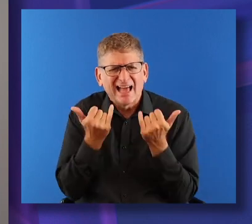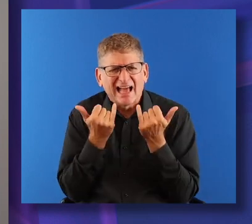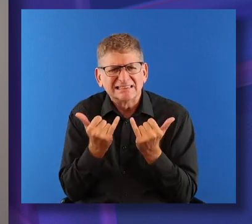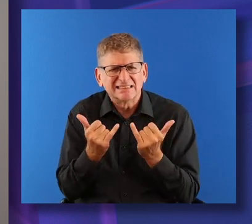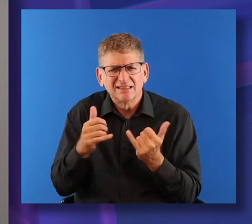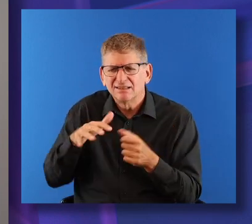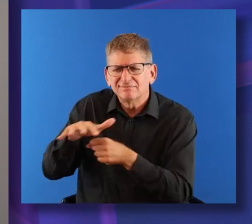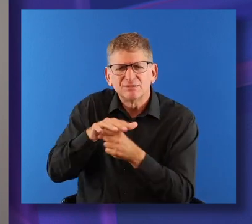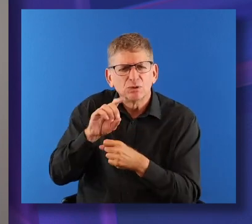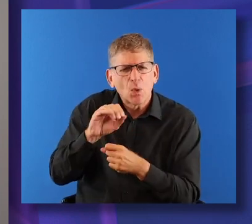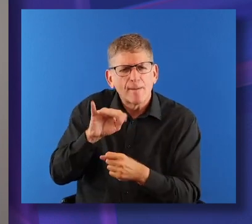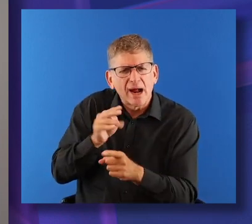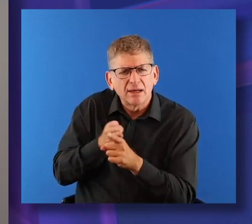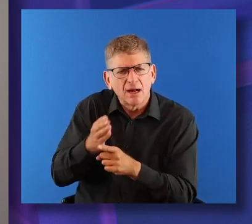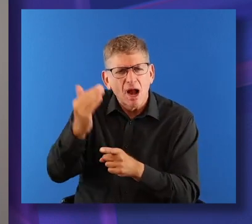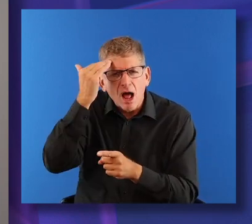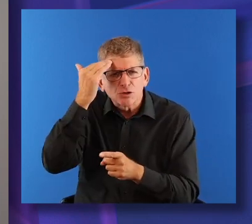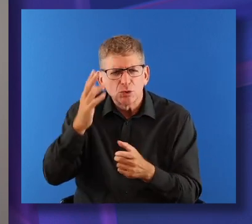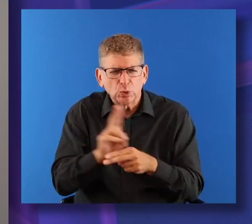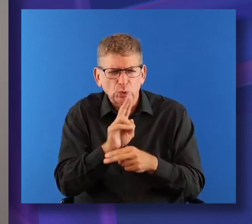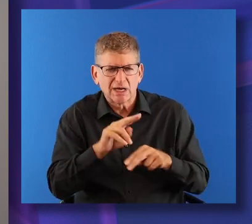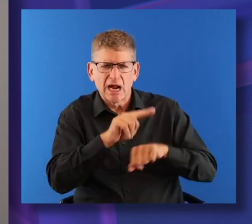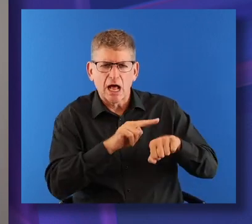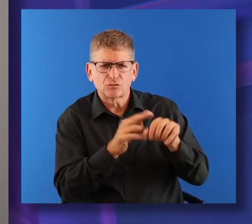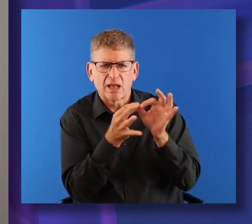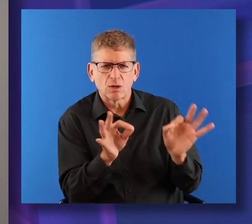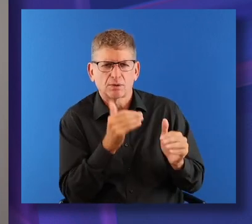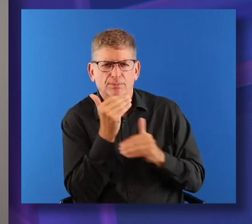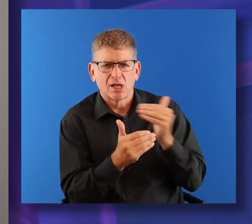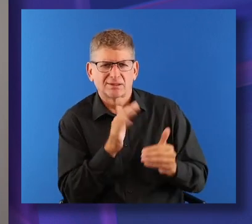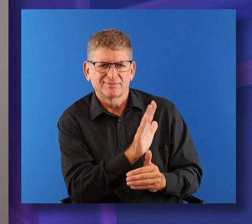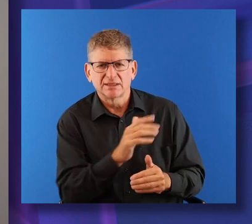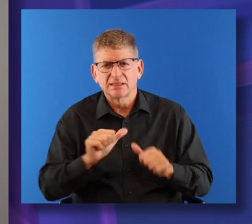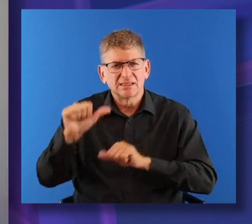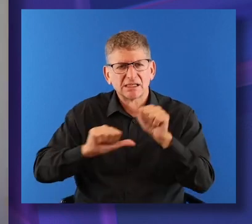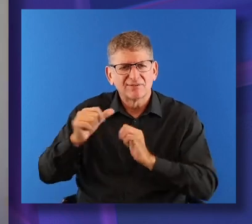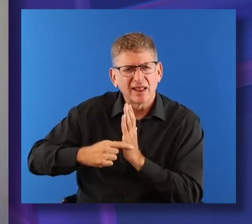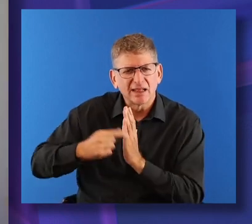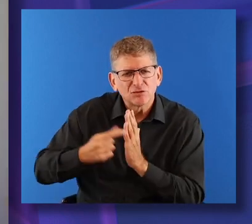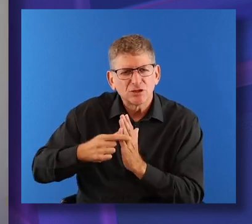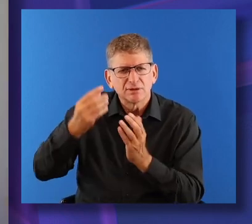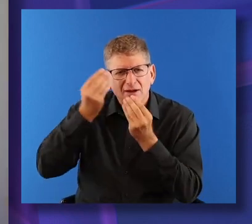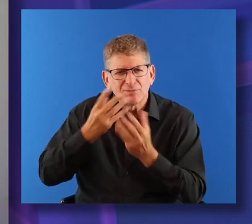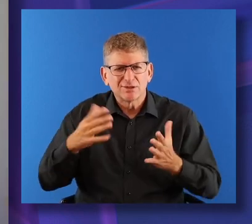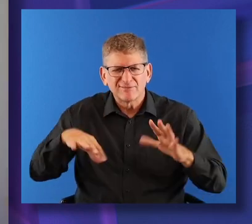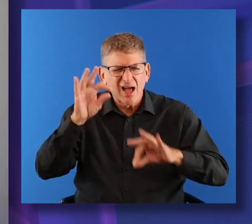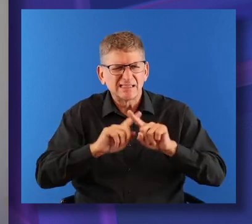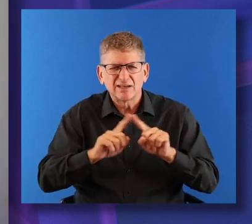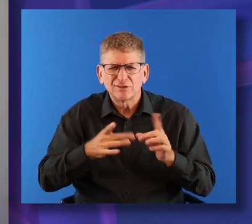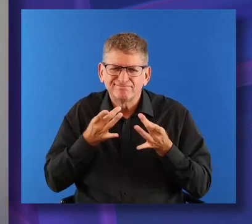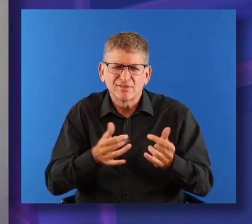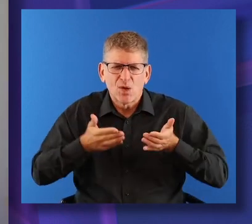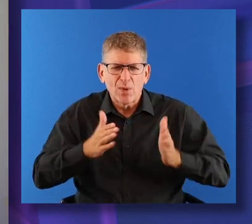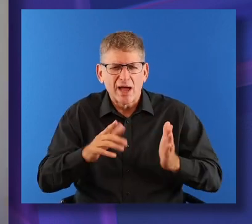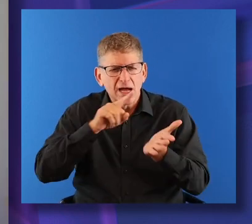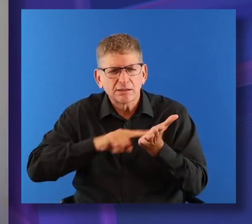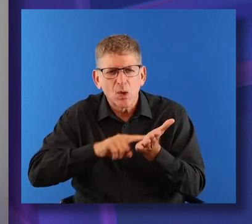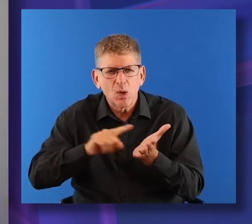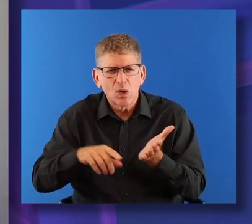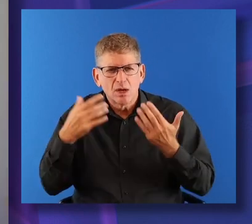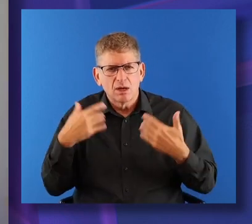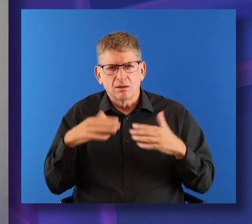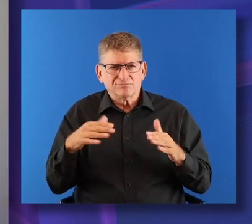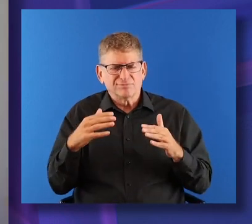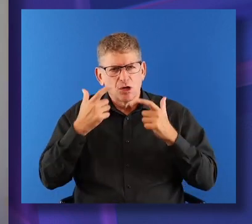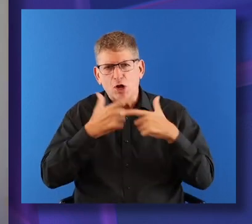on existing domain knowledge through natural language processing of the scientific literature, and finding efficient ways to explore the